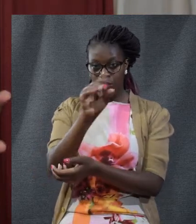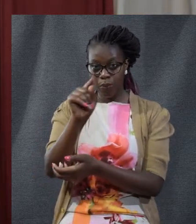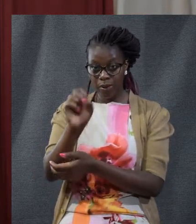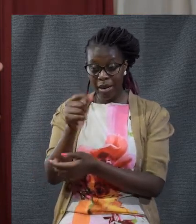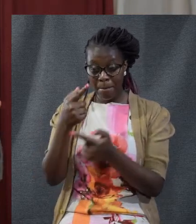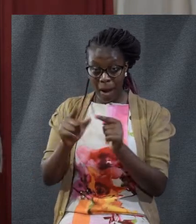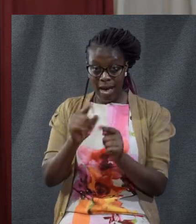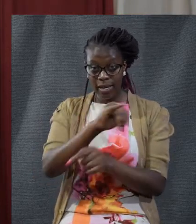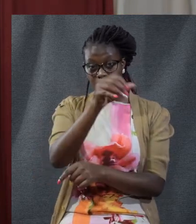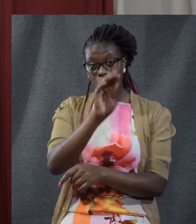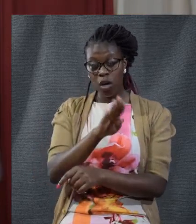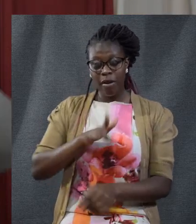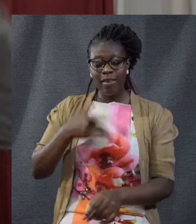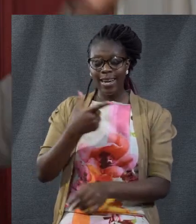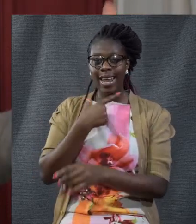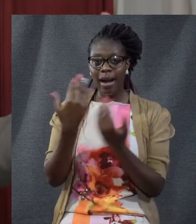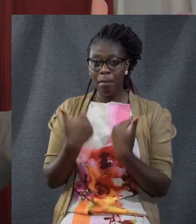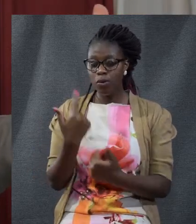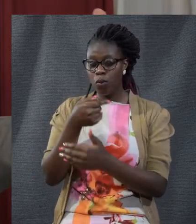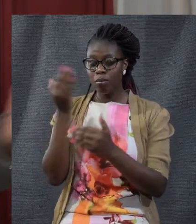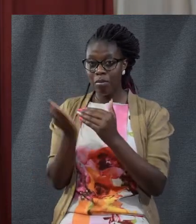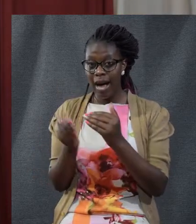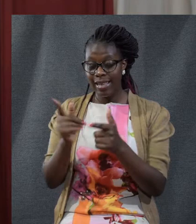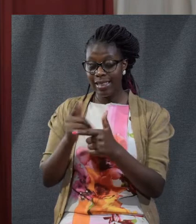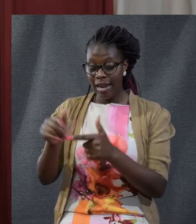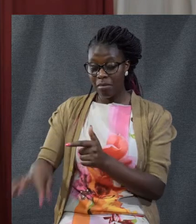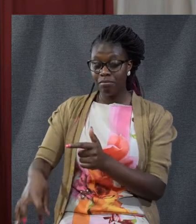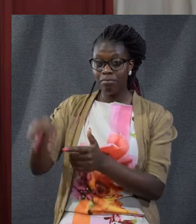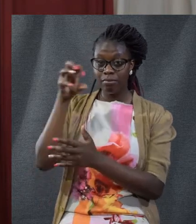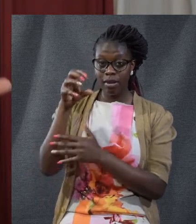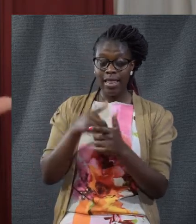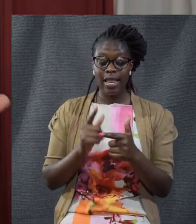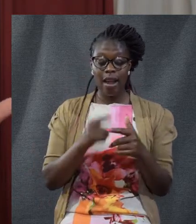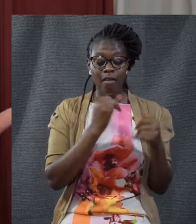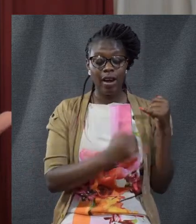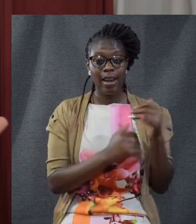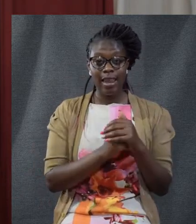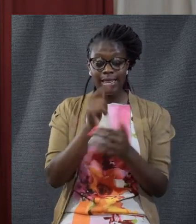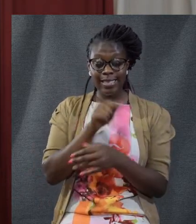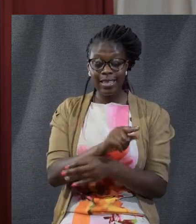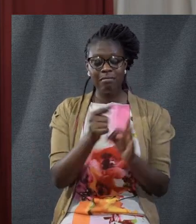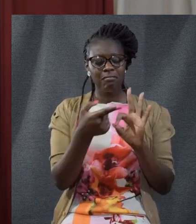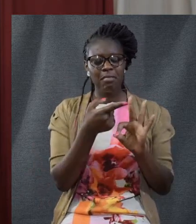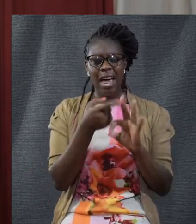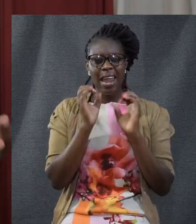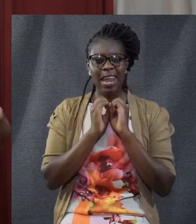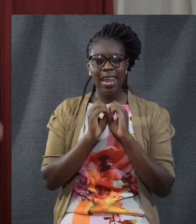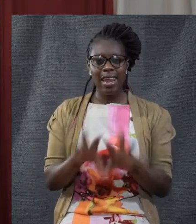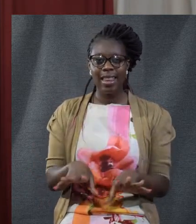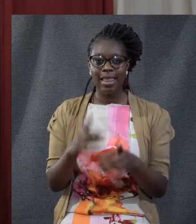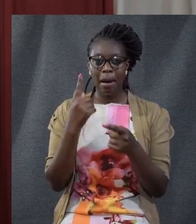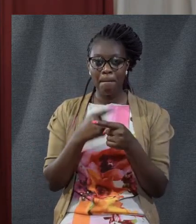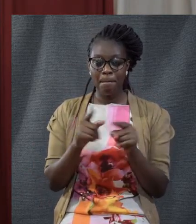out. So he felt like someone who is displaced, if you were to say in other words. And finally, he was nothing